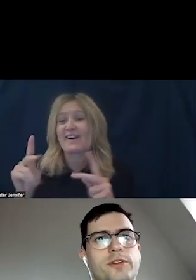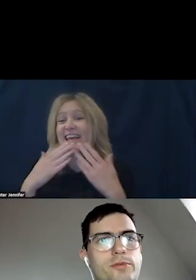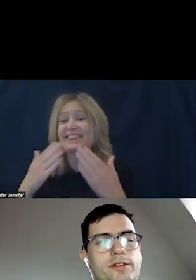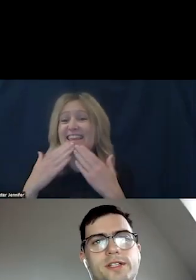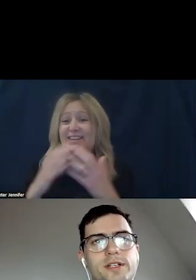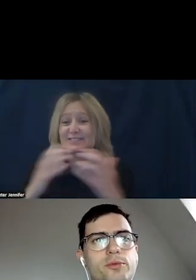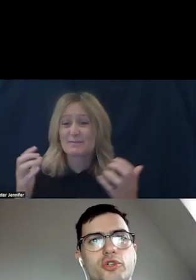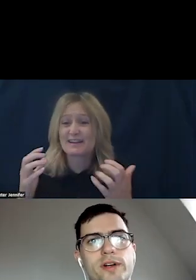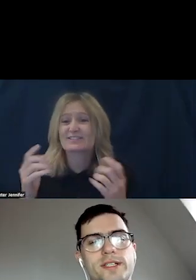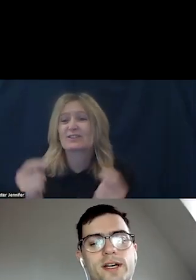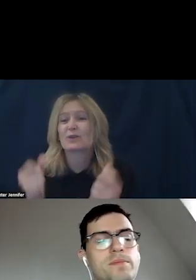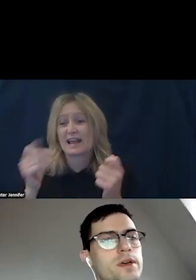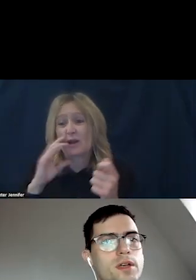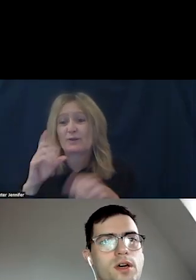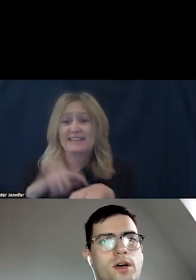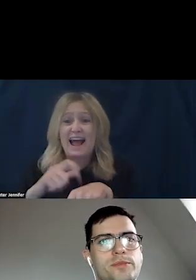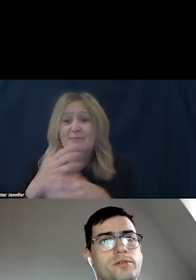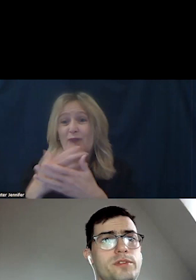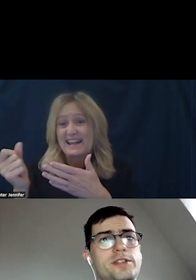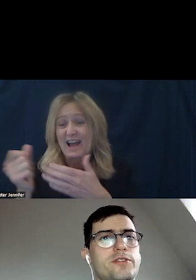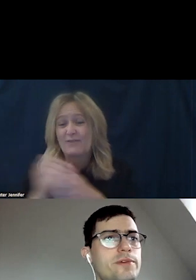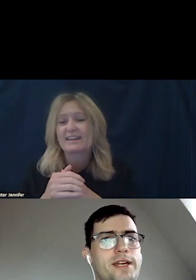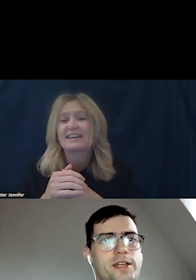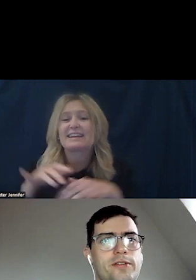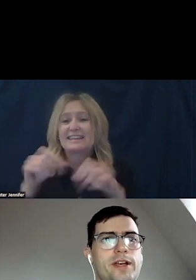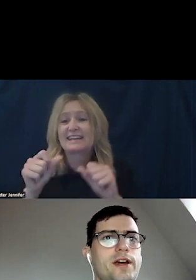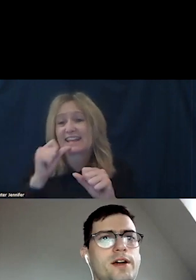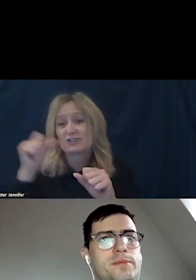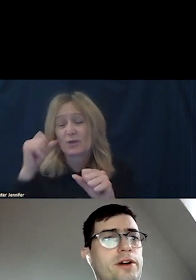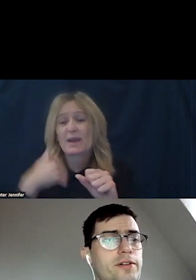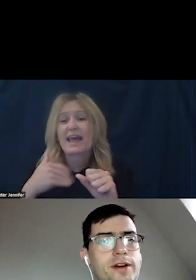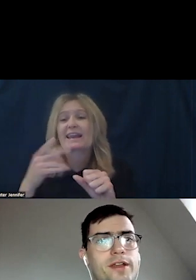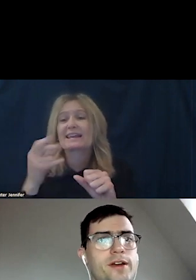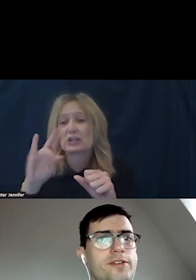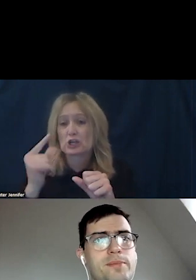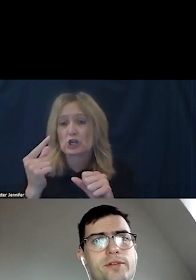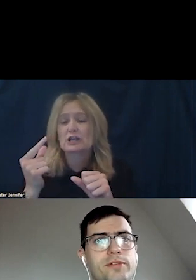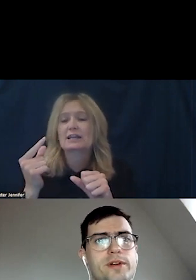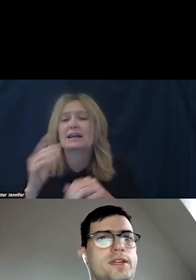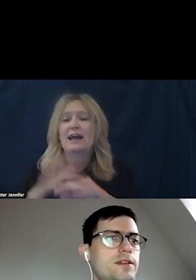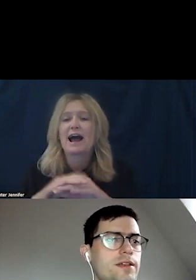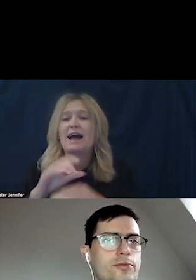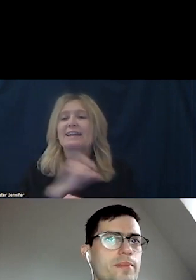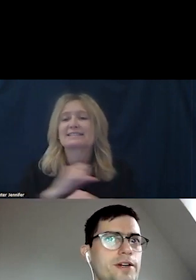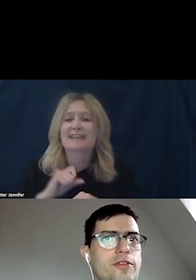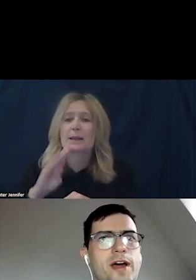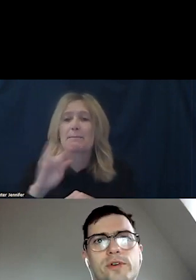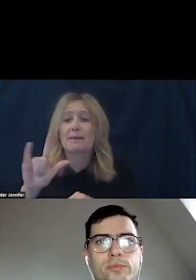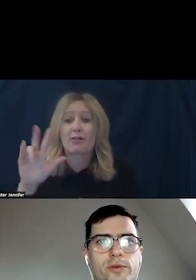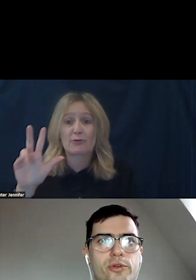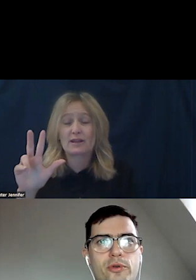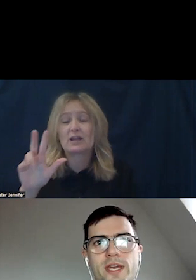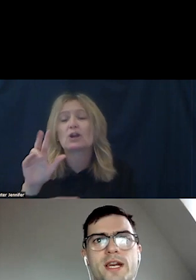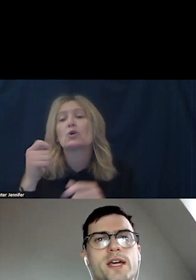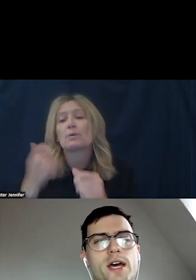And just very quickly, because I know we're short on time. So yesterday we had a hearing on Maryland Senate Bill 3. And as a reminder, that one